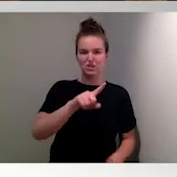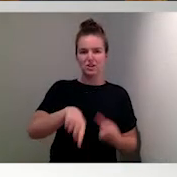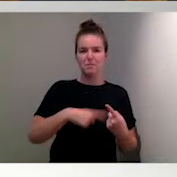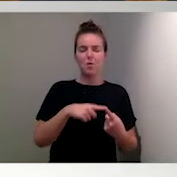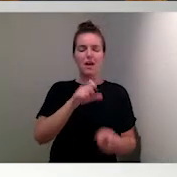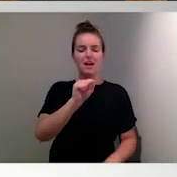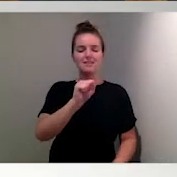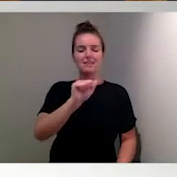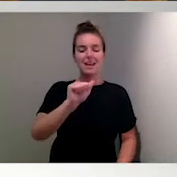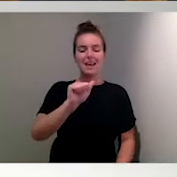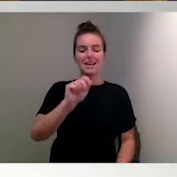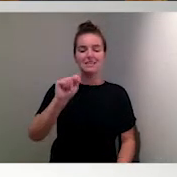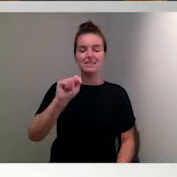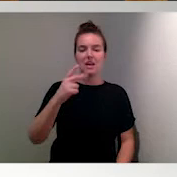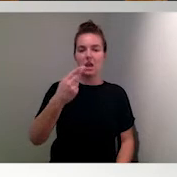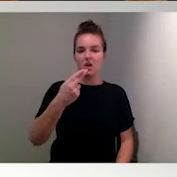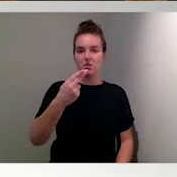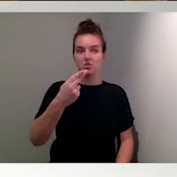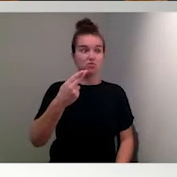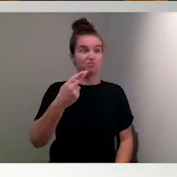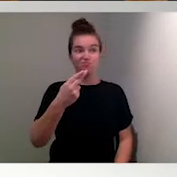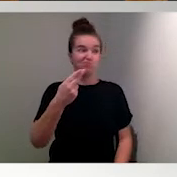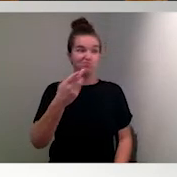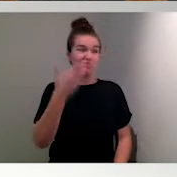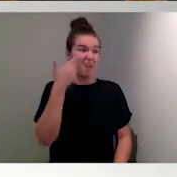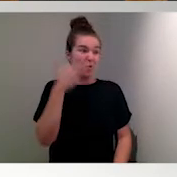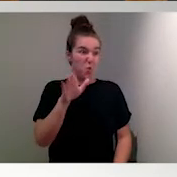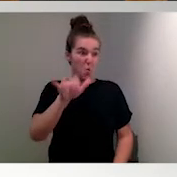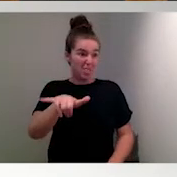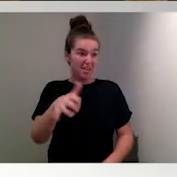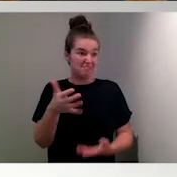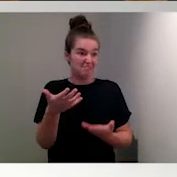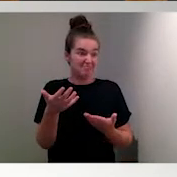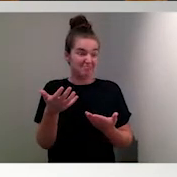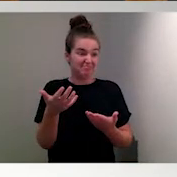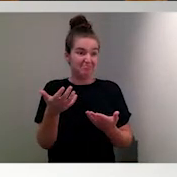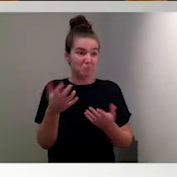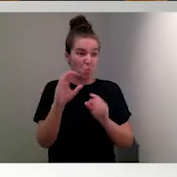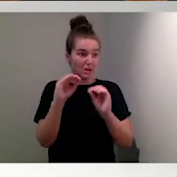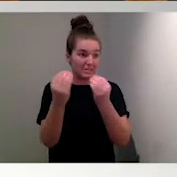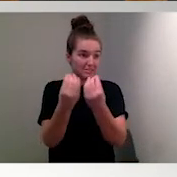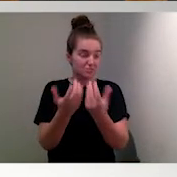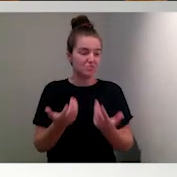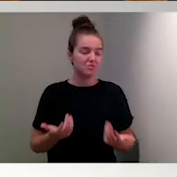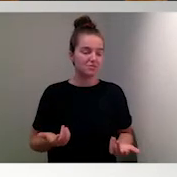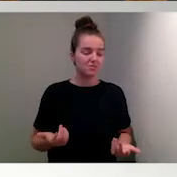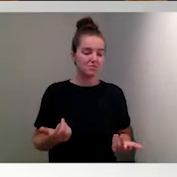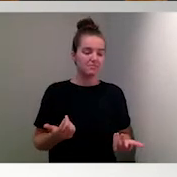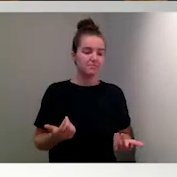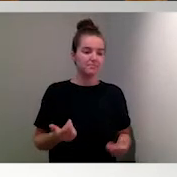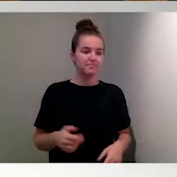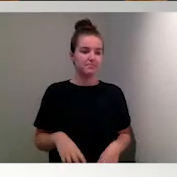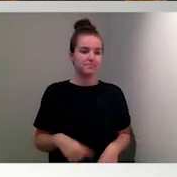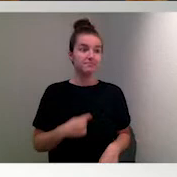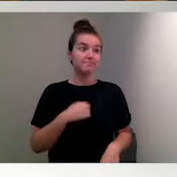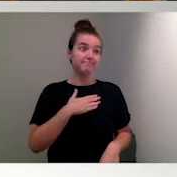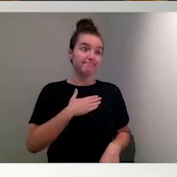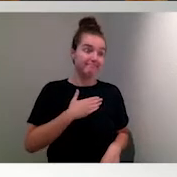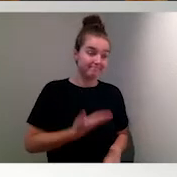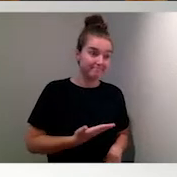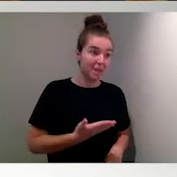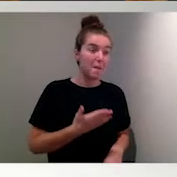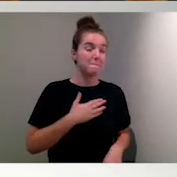organization I'm familiar with. Admittedly, even though I have hearing, I'm almost deaf in my right ear and I have profound loss in